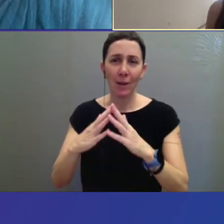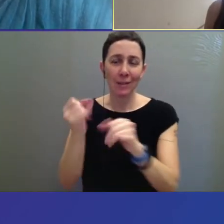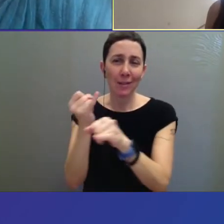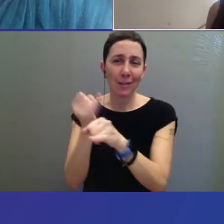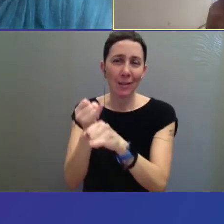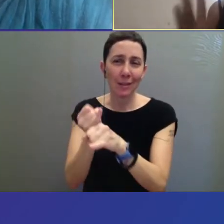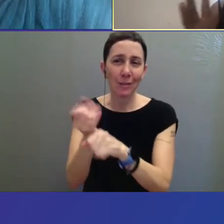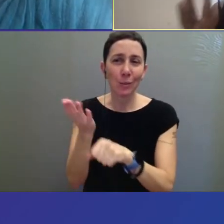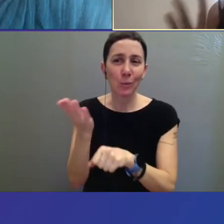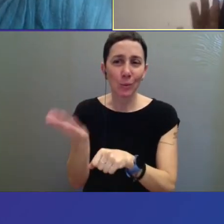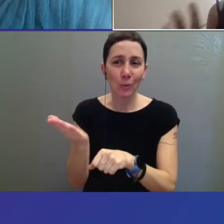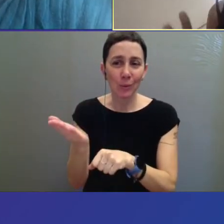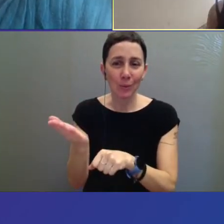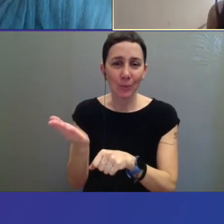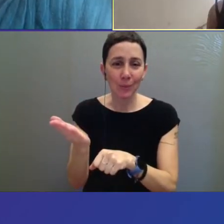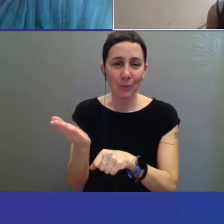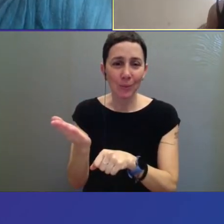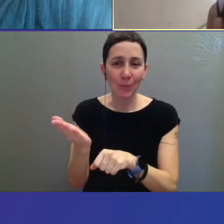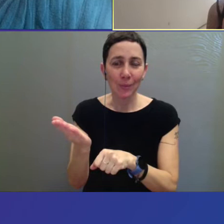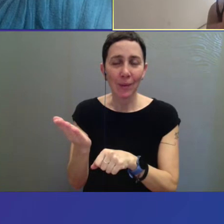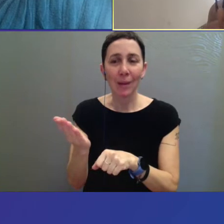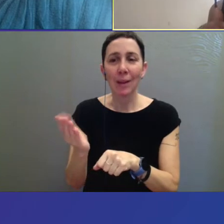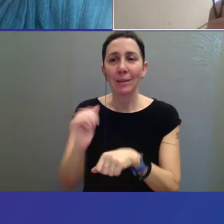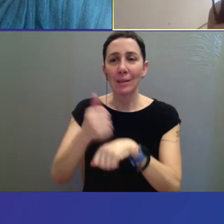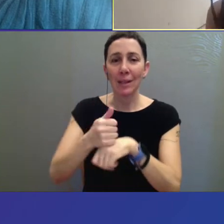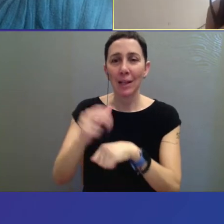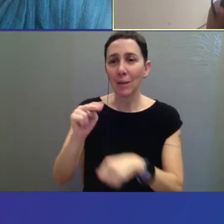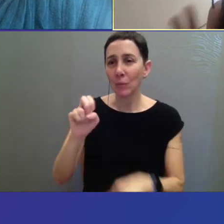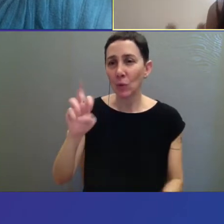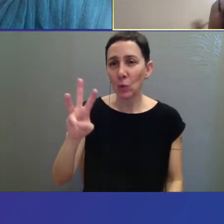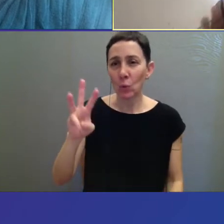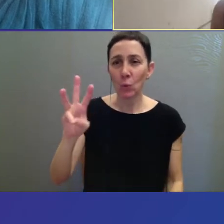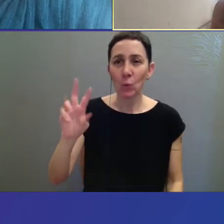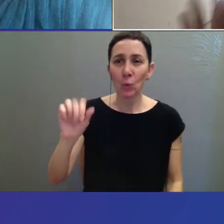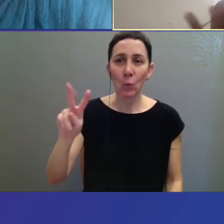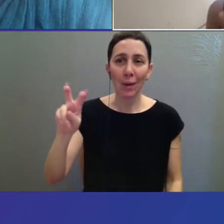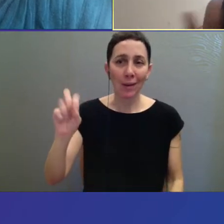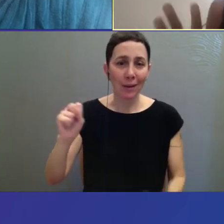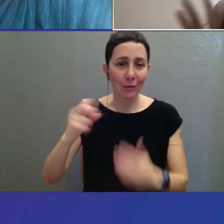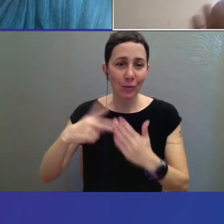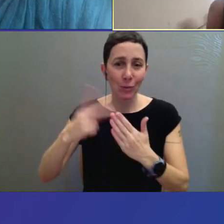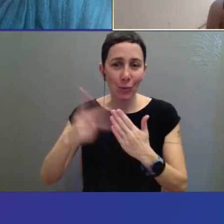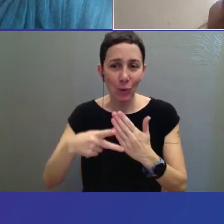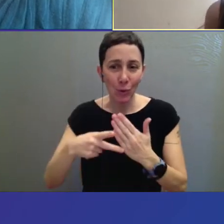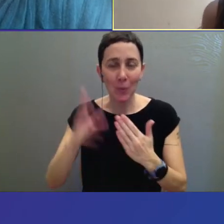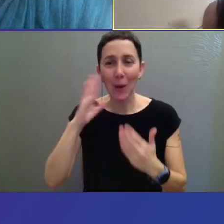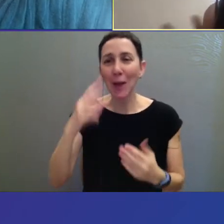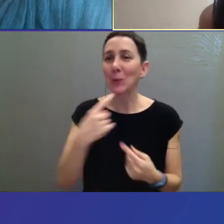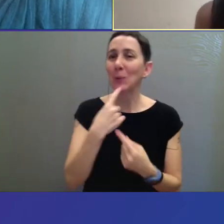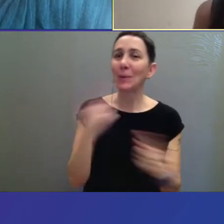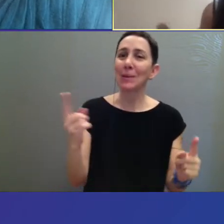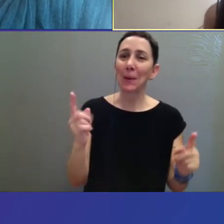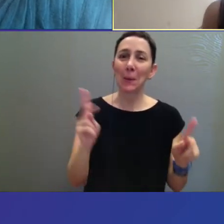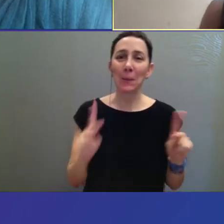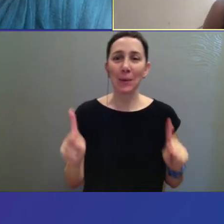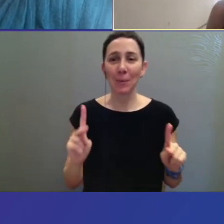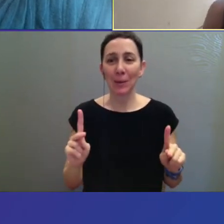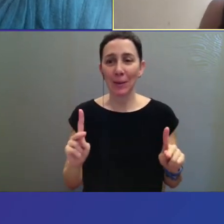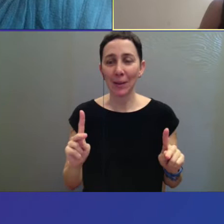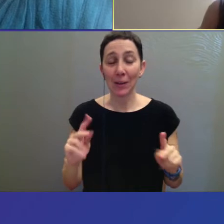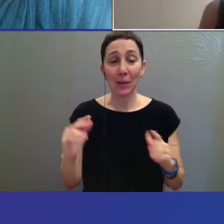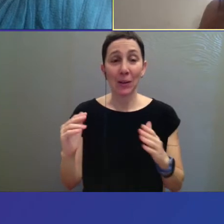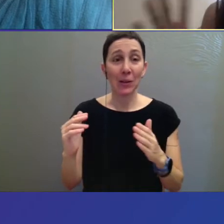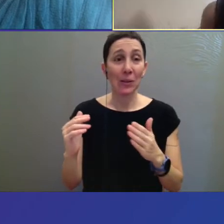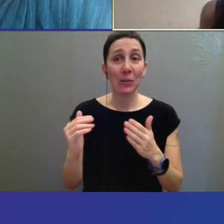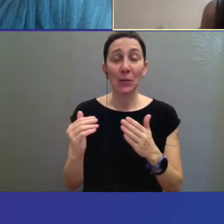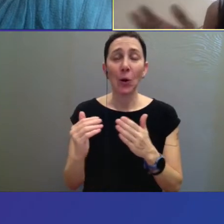and have the New Waves program, I have this line that I would say to people, because, New Waves is sort of